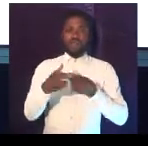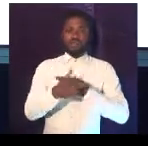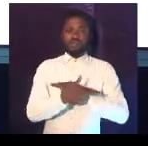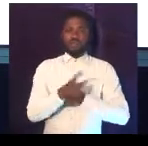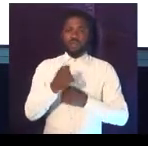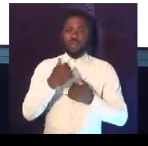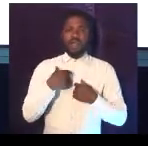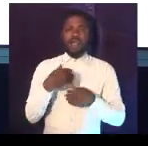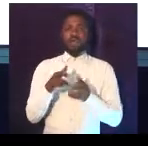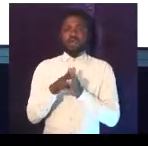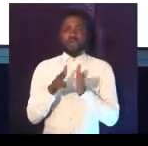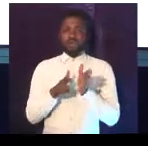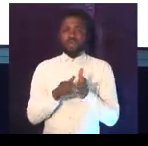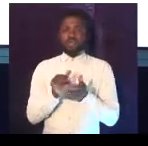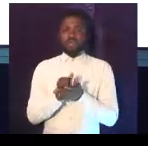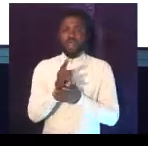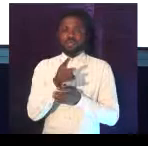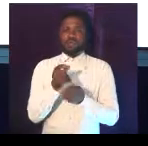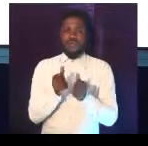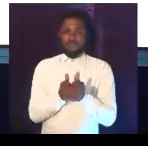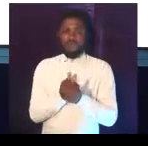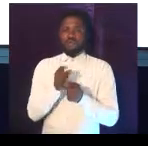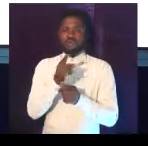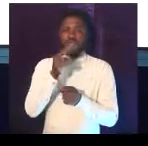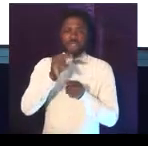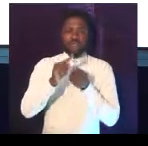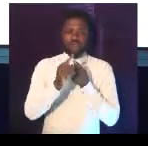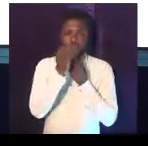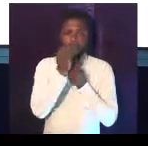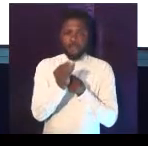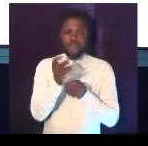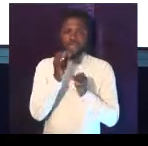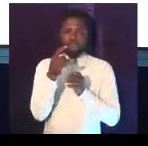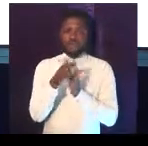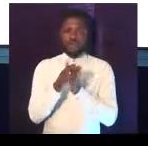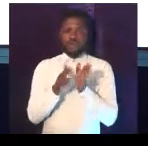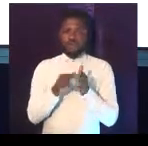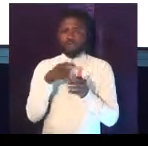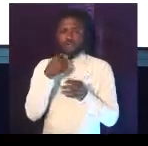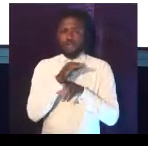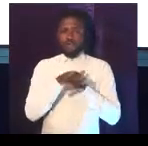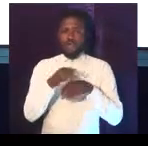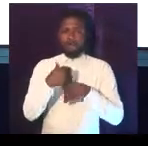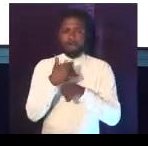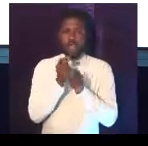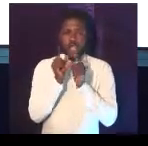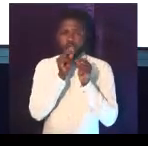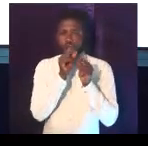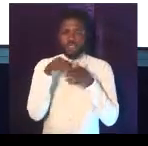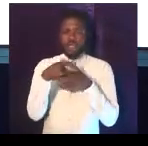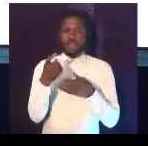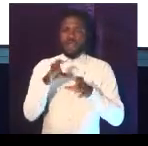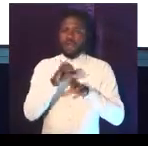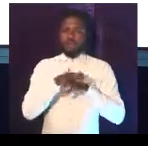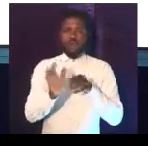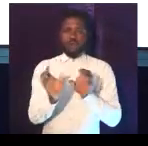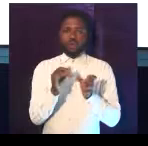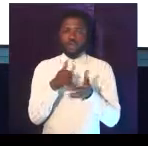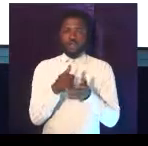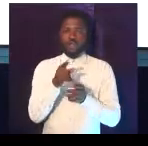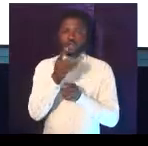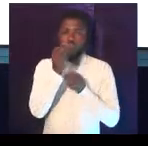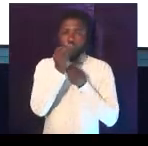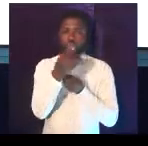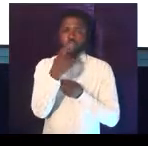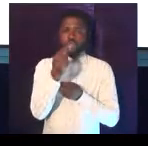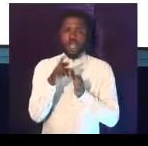you have rules and regulations that you follow. So you need to obey. If the rule says do not make noise in the class, you do